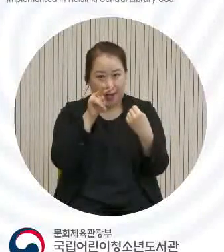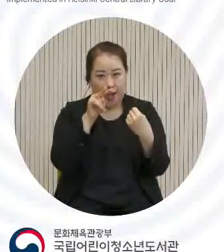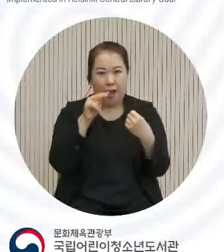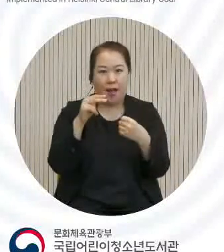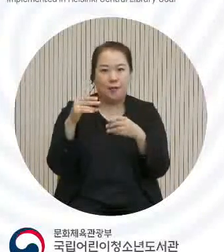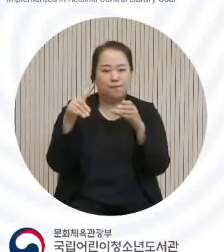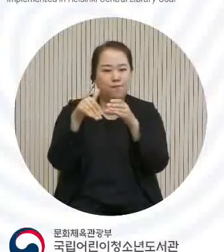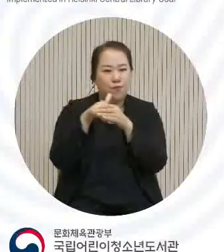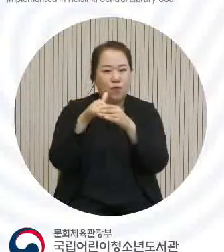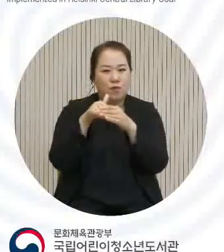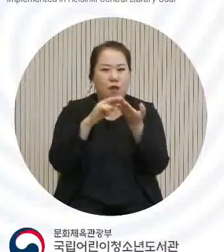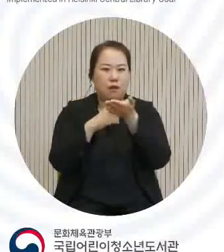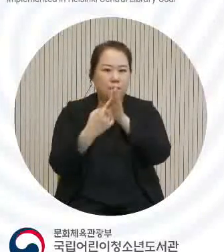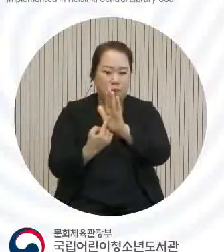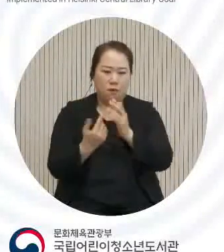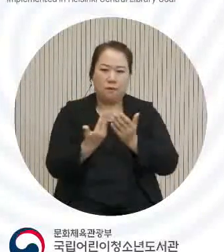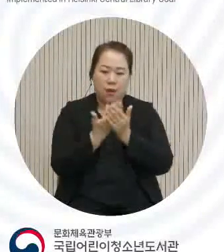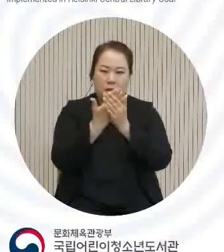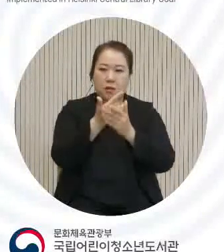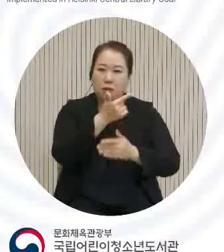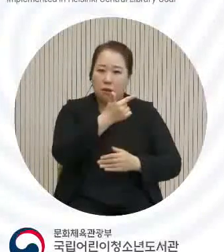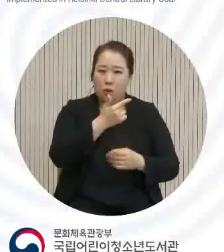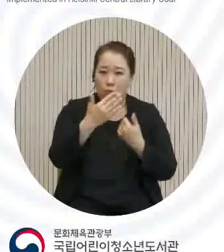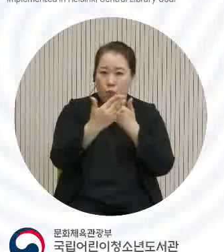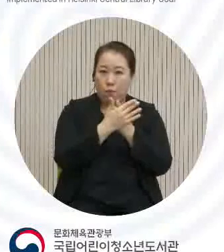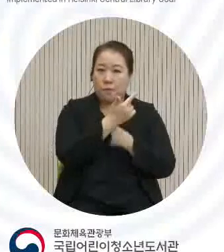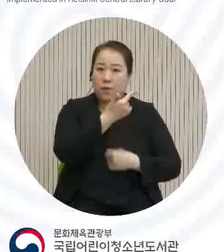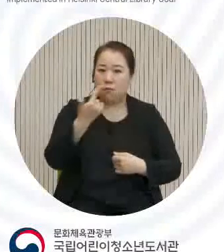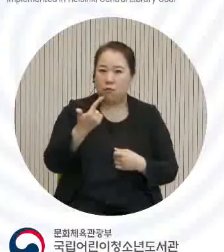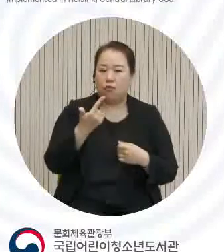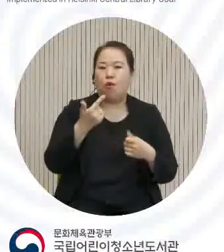combines very well with the art and literature studies at school.